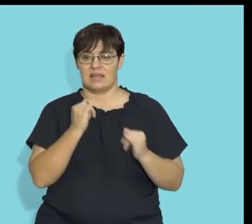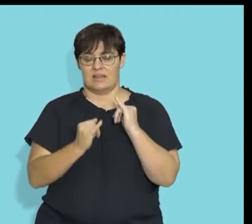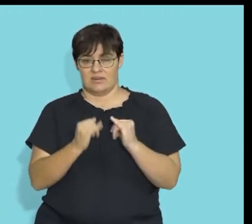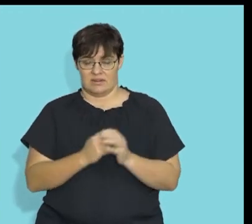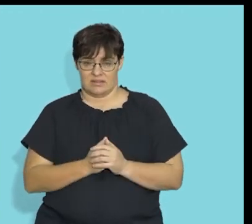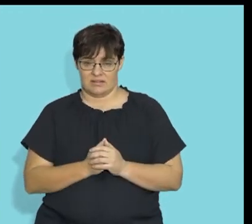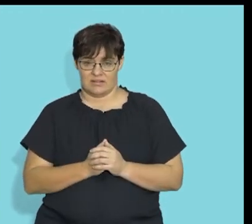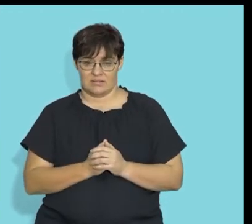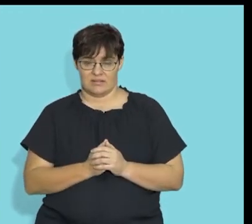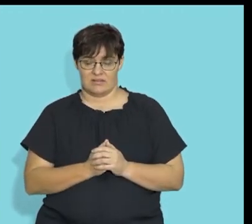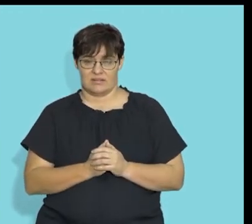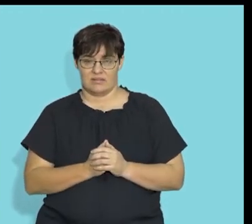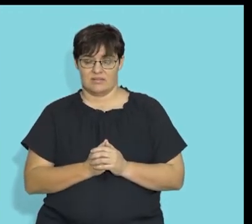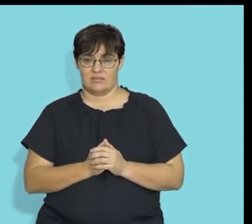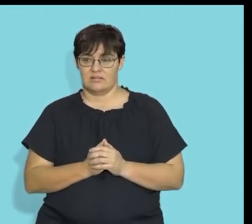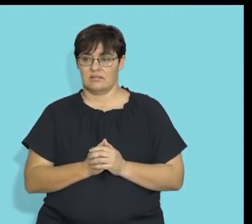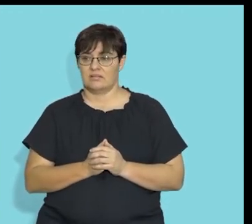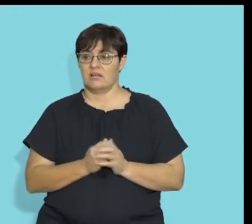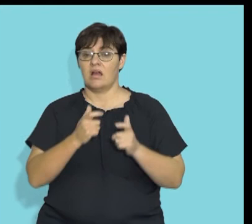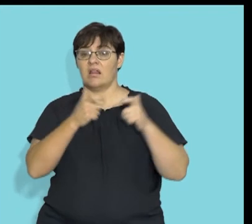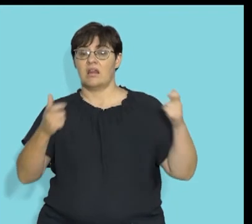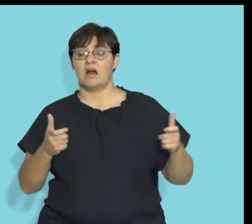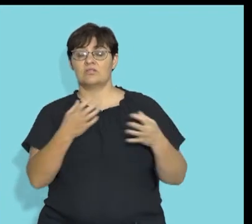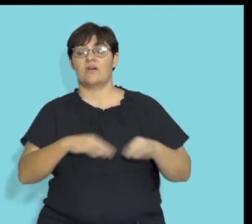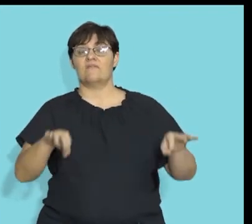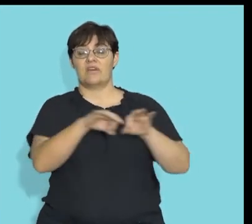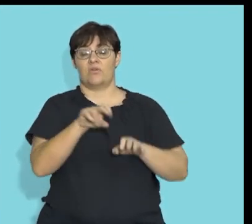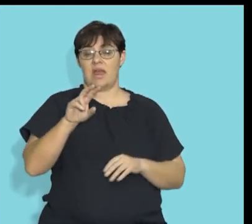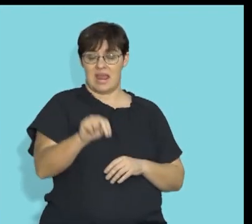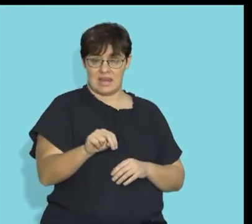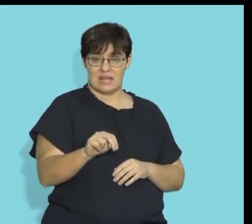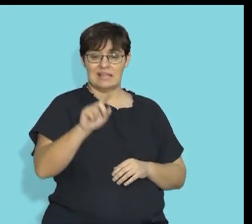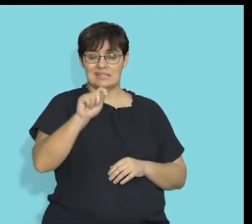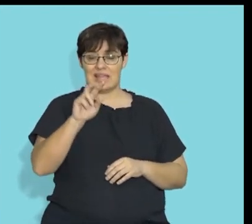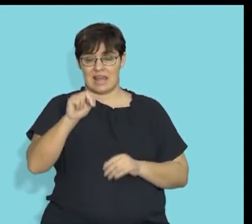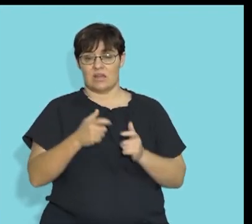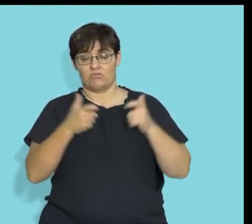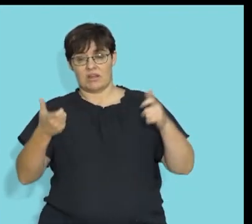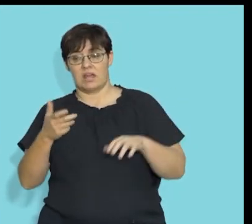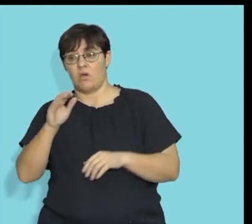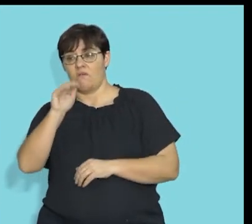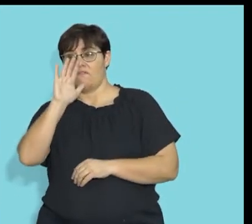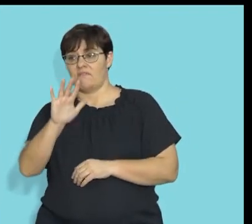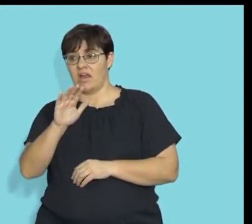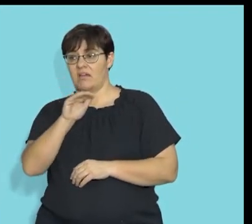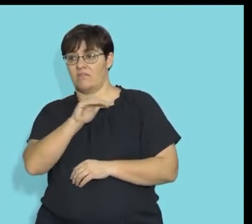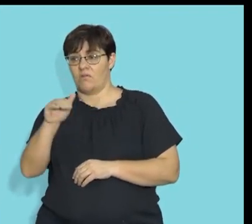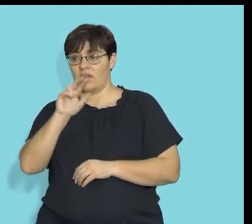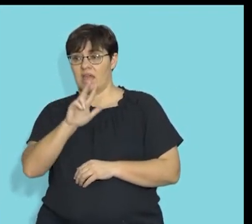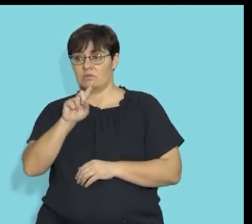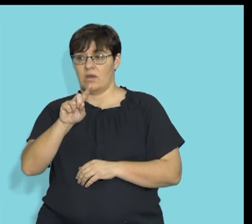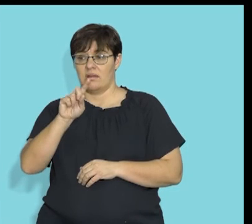than 11. So the largest value for n for which Tn is greater than 5